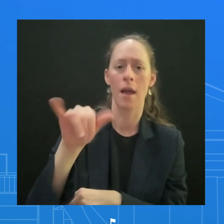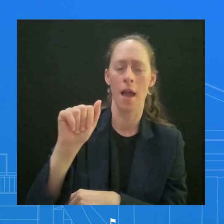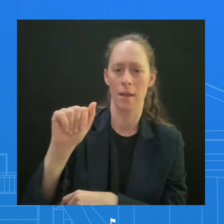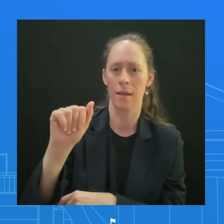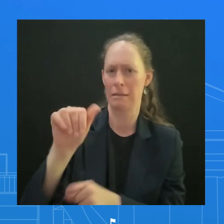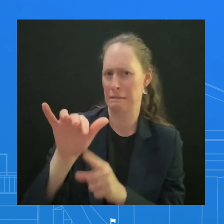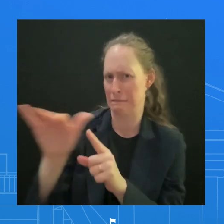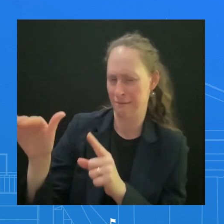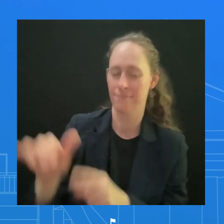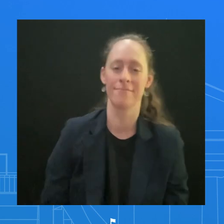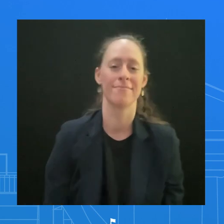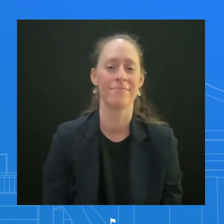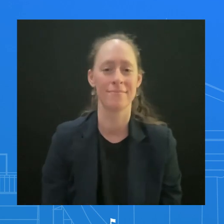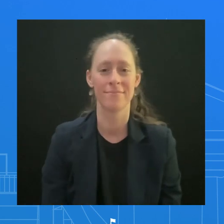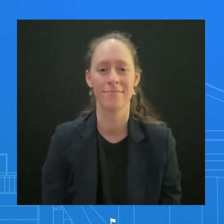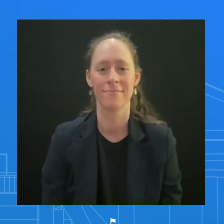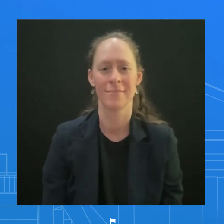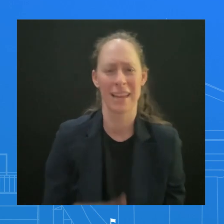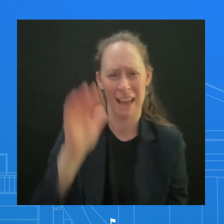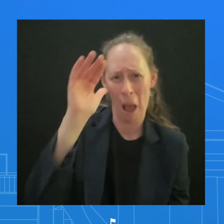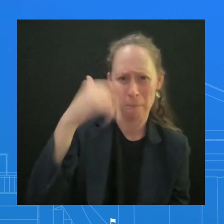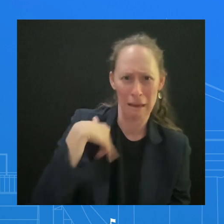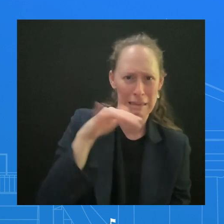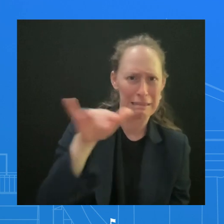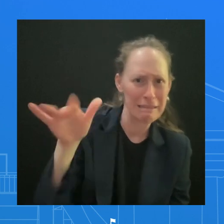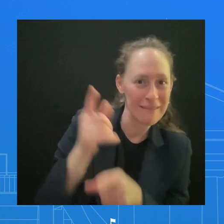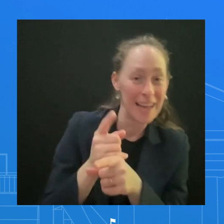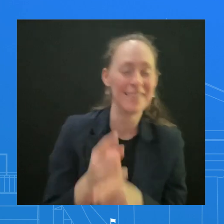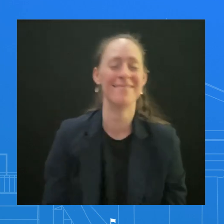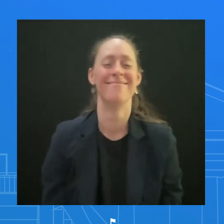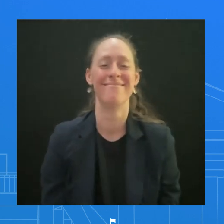citizens as requested. So we'll continue to stand ready to do that. Look,